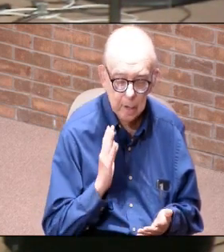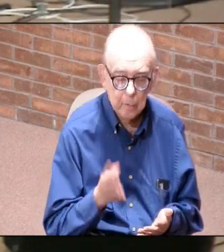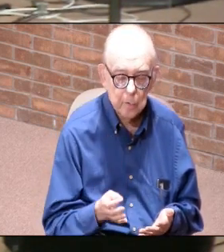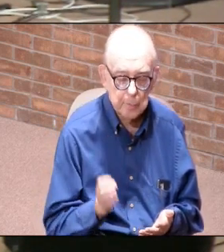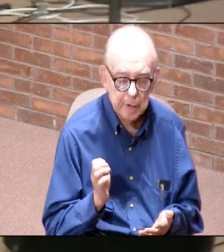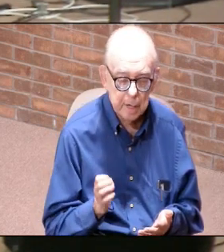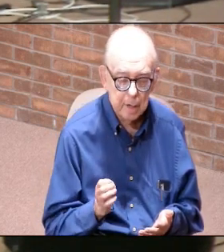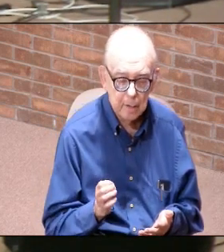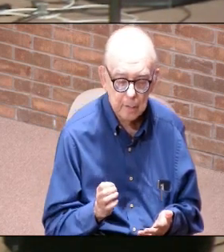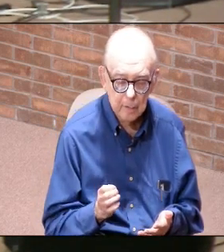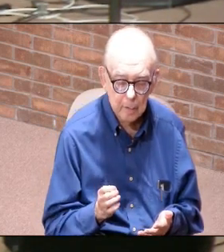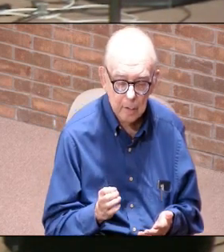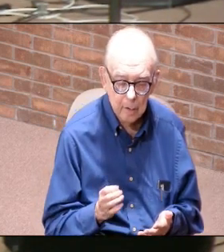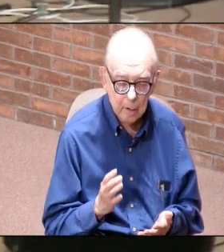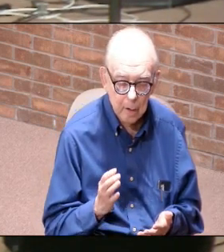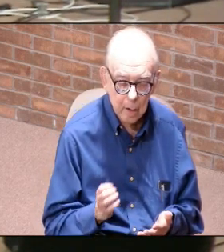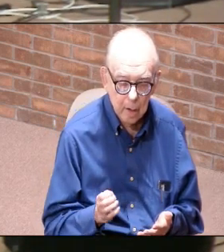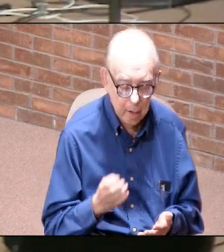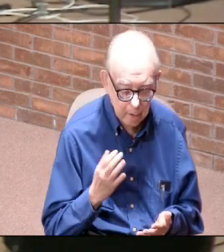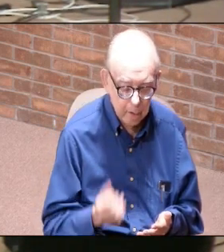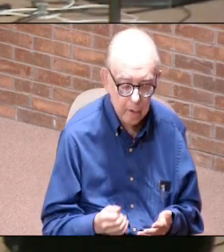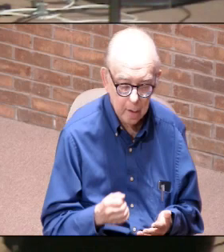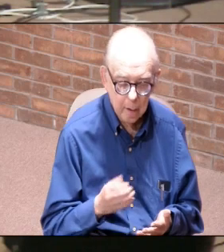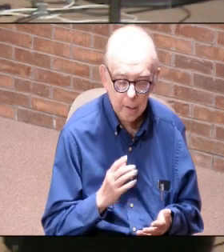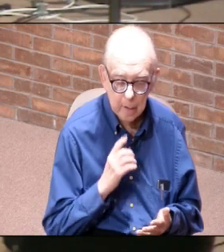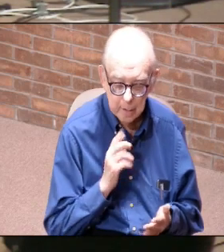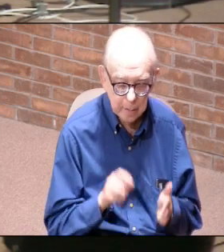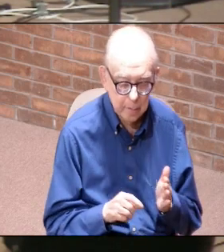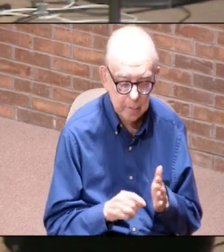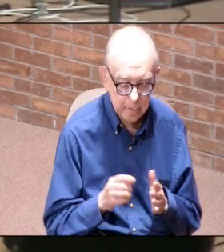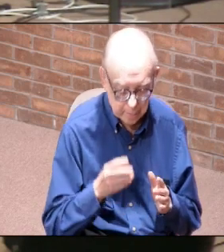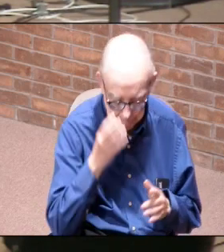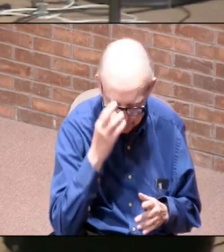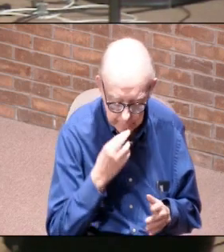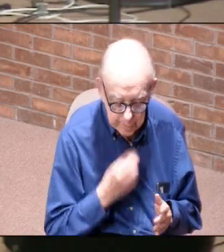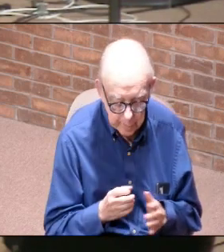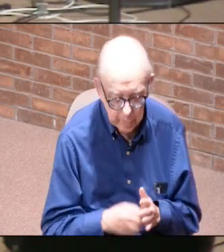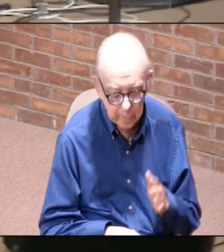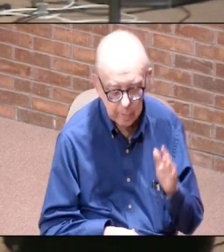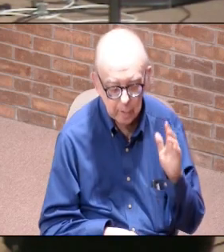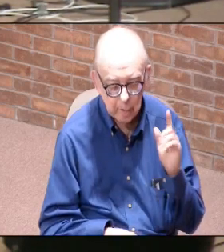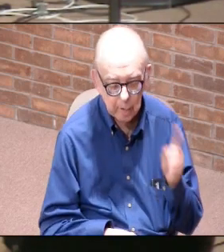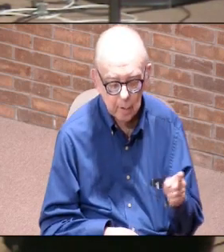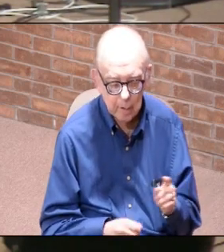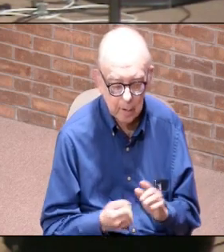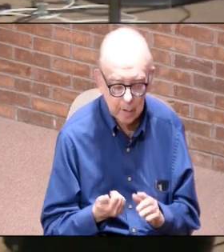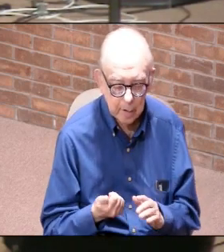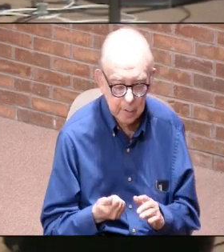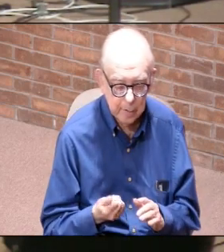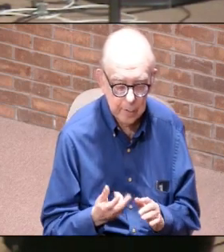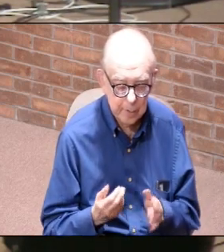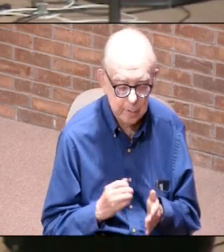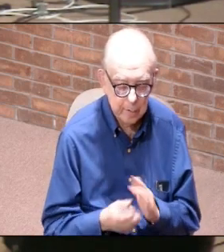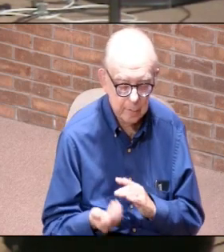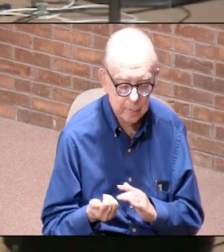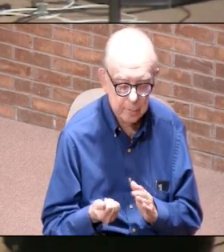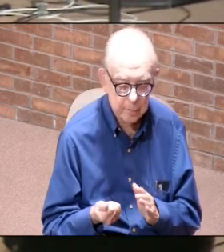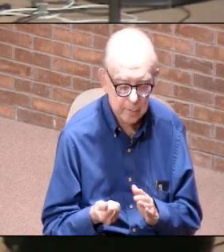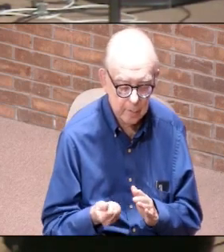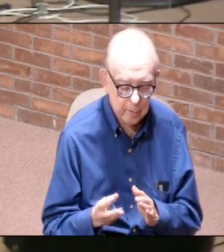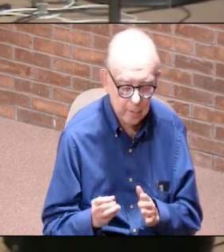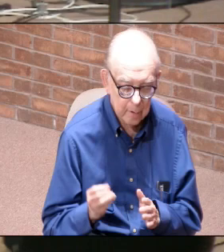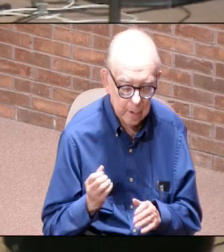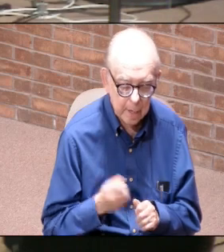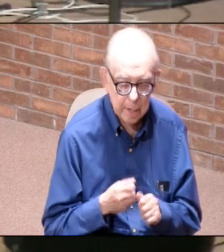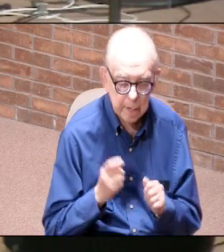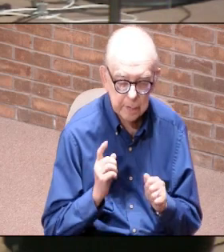be, because he says in 1 Corinthians chapter 3, verses 10 through 14, he talks about that